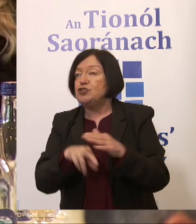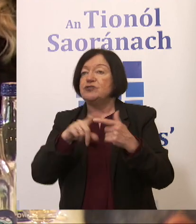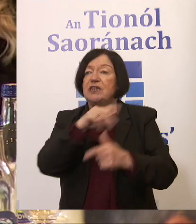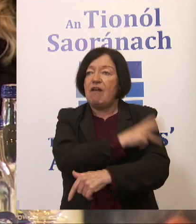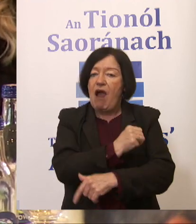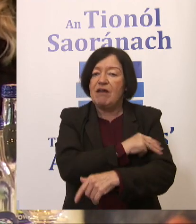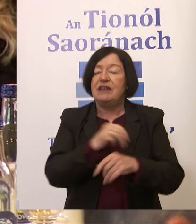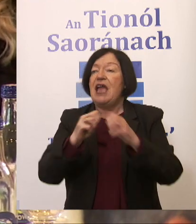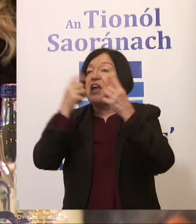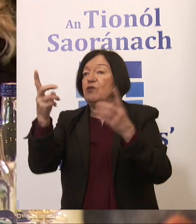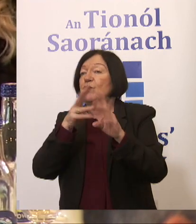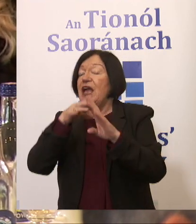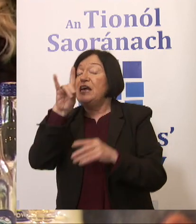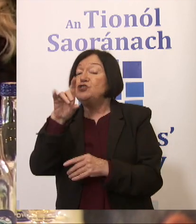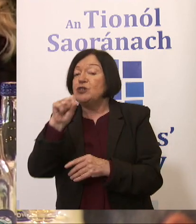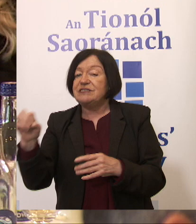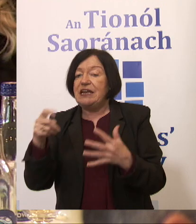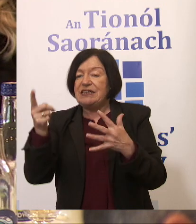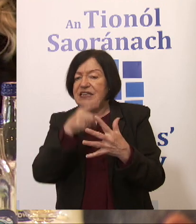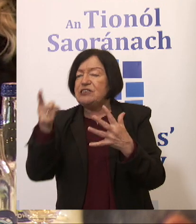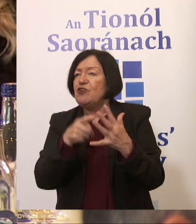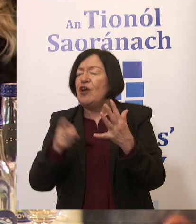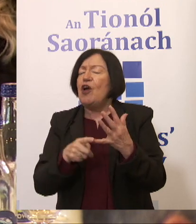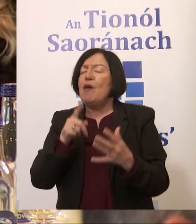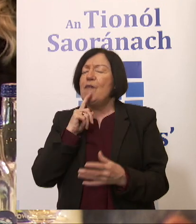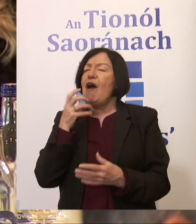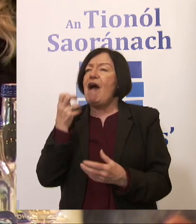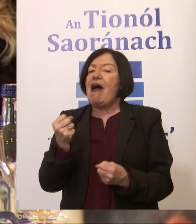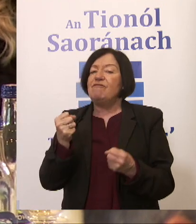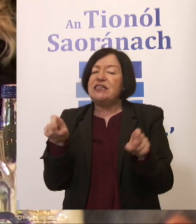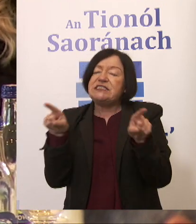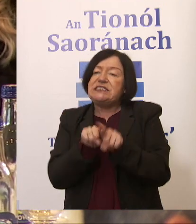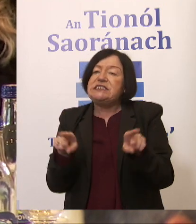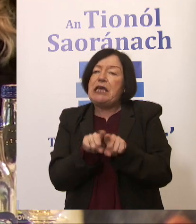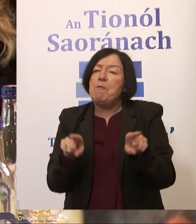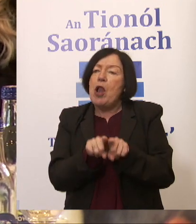and everybody worked for the HSE, etc. But is there a similar